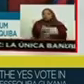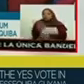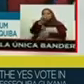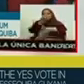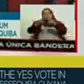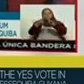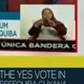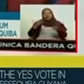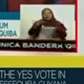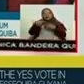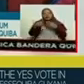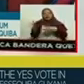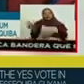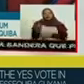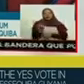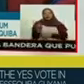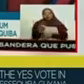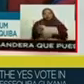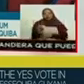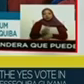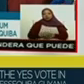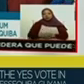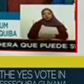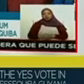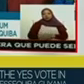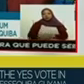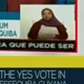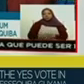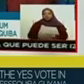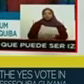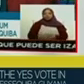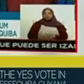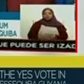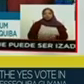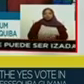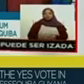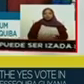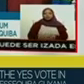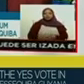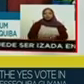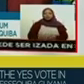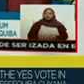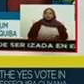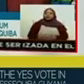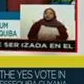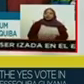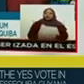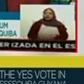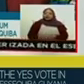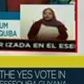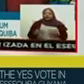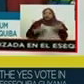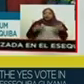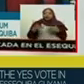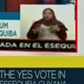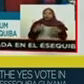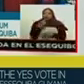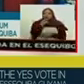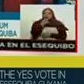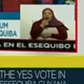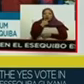unity and South American integration. And despite the most cruel sanctions that began